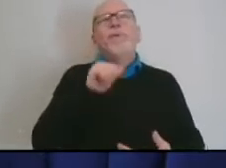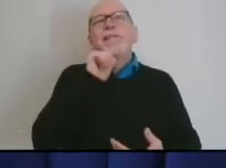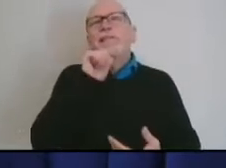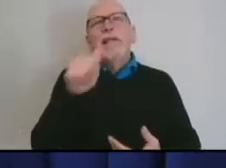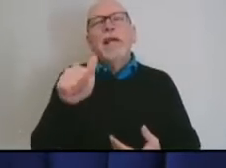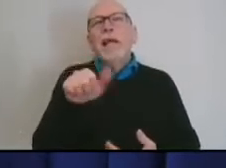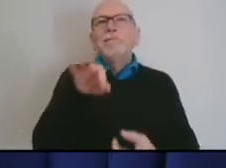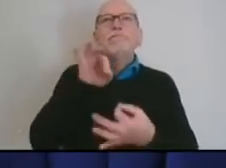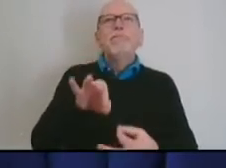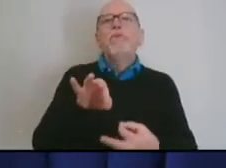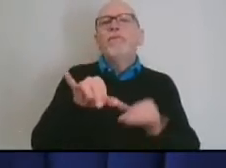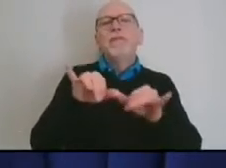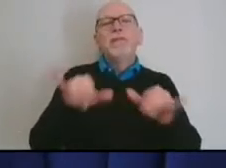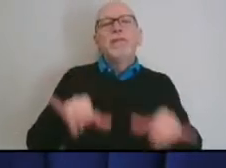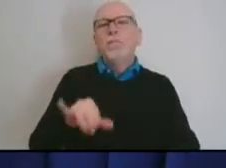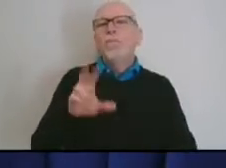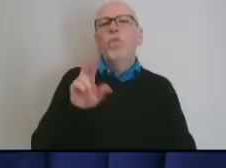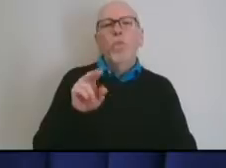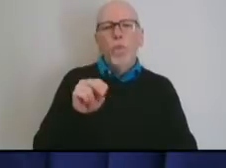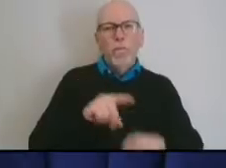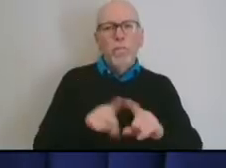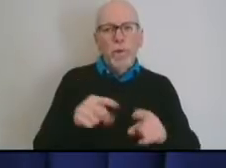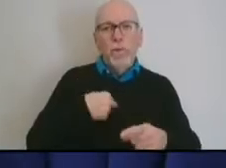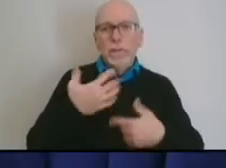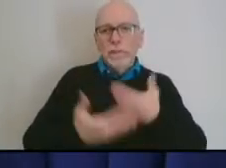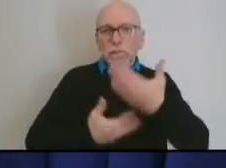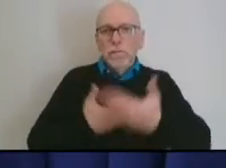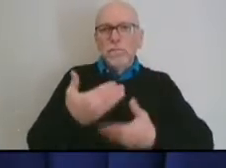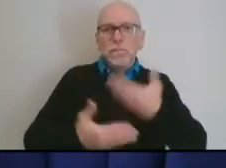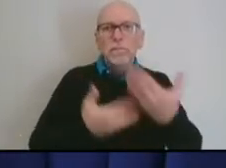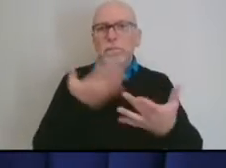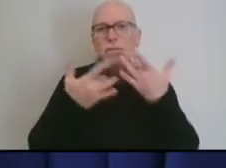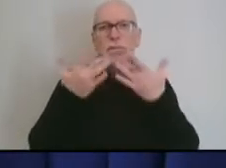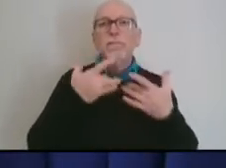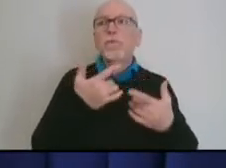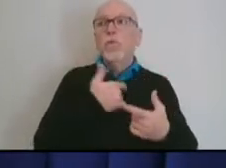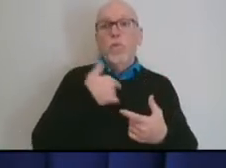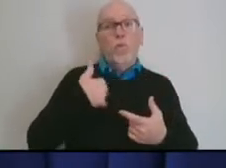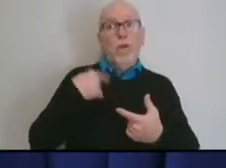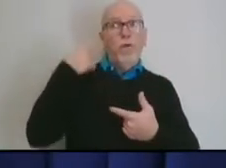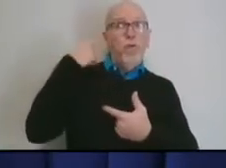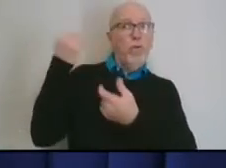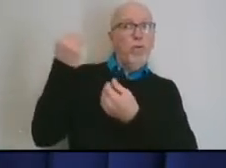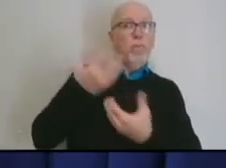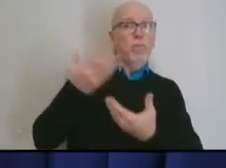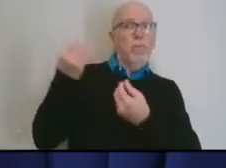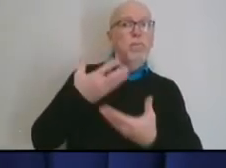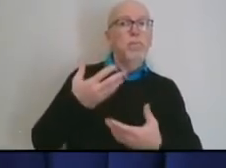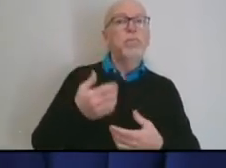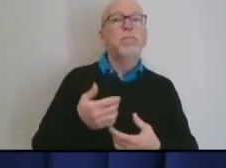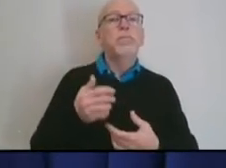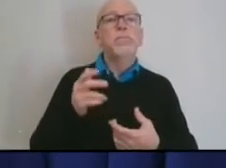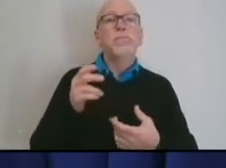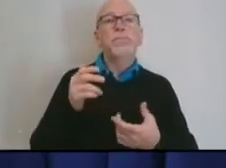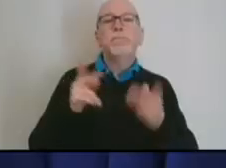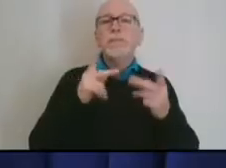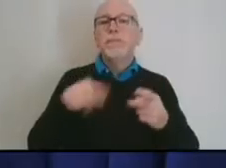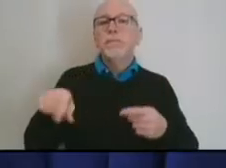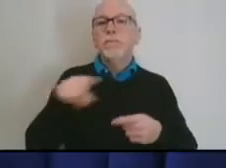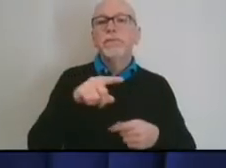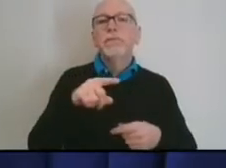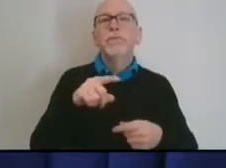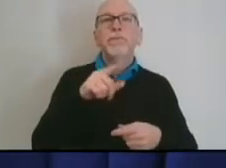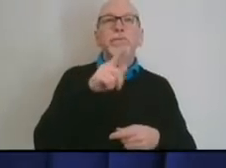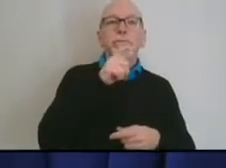but we're working our way through this. But we're getting reports of folks that could, literally go